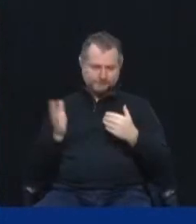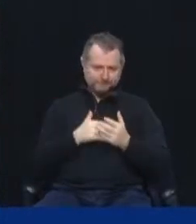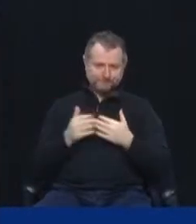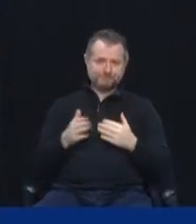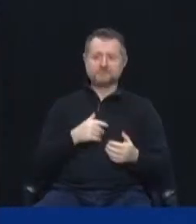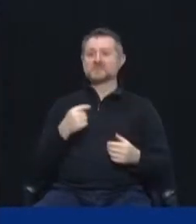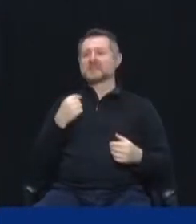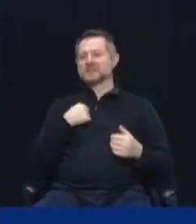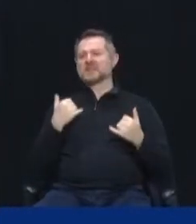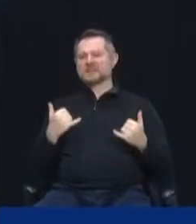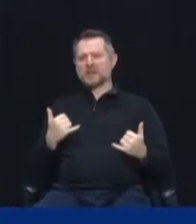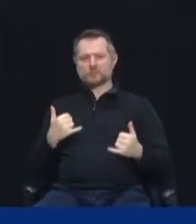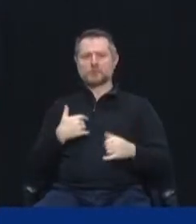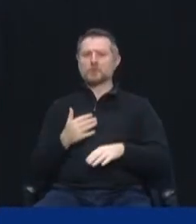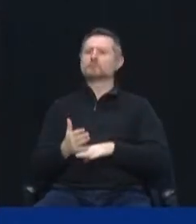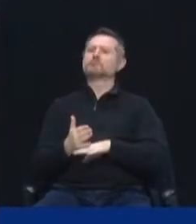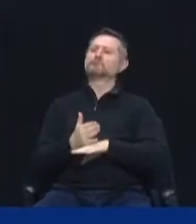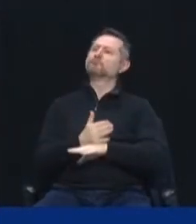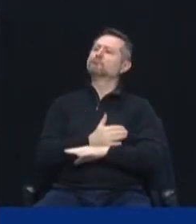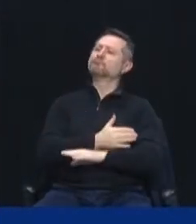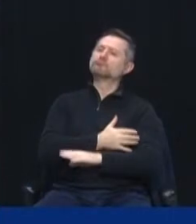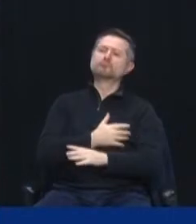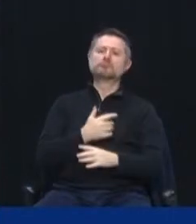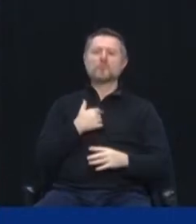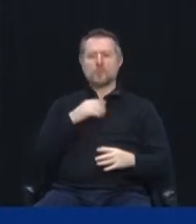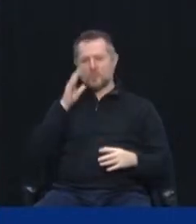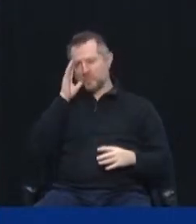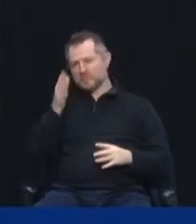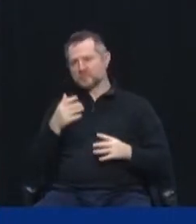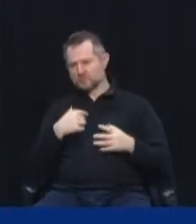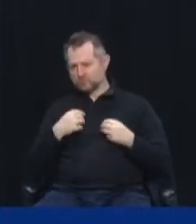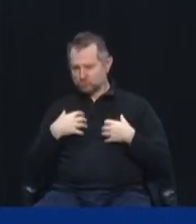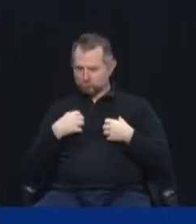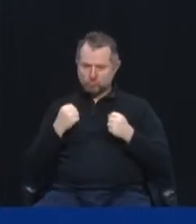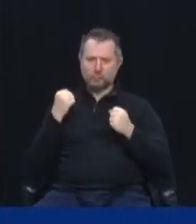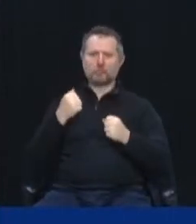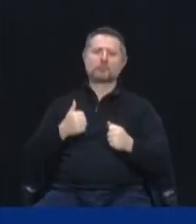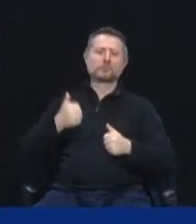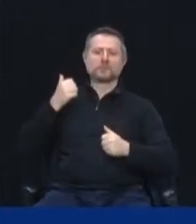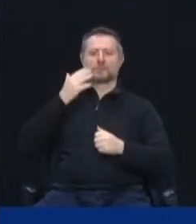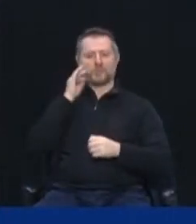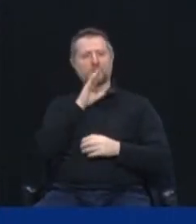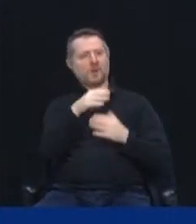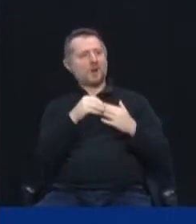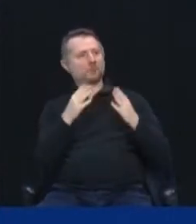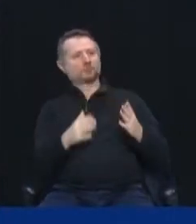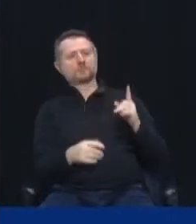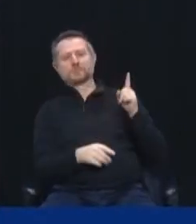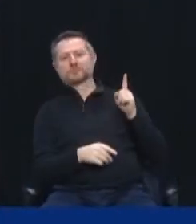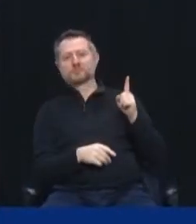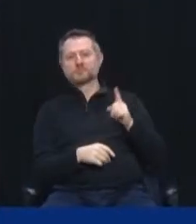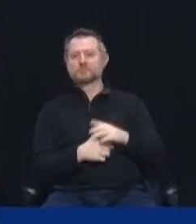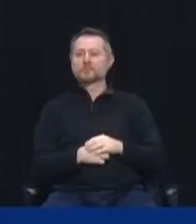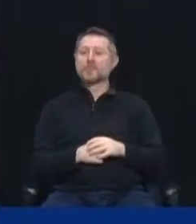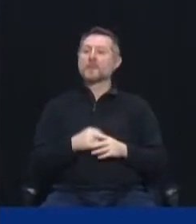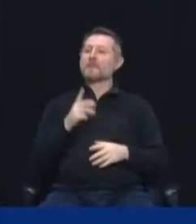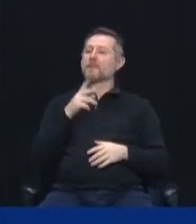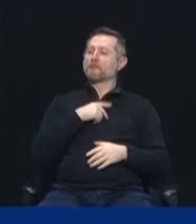day. We will come out stronger thanks to your leadership. But on a personal